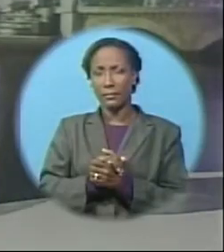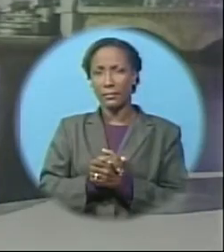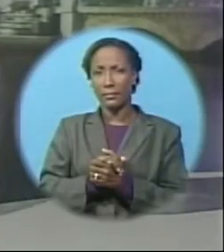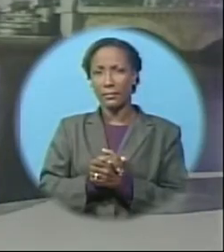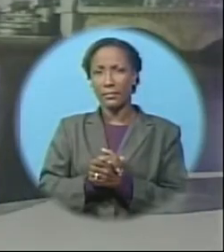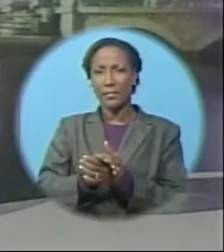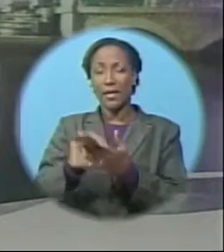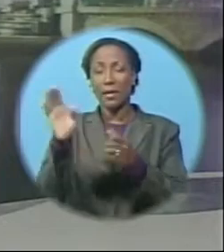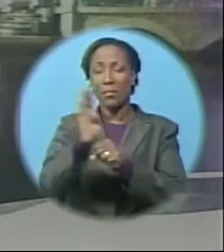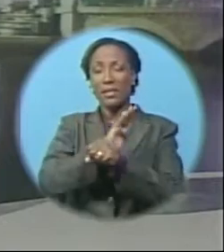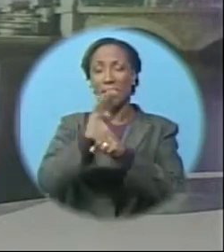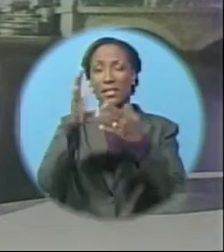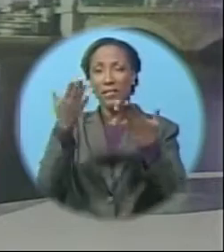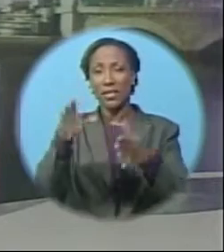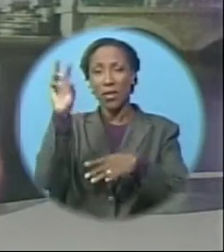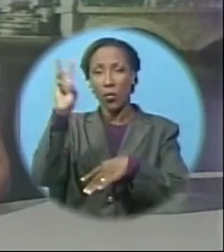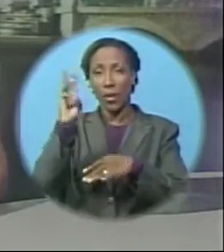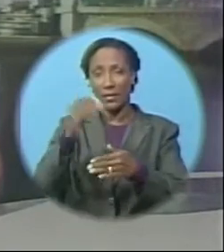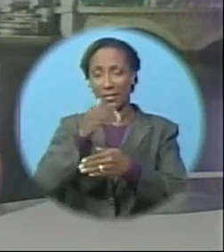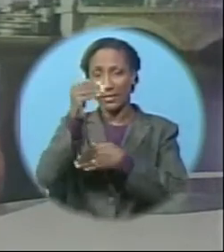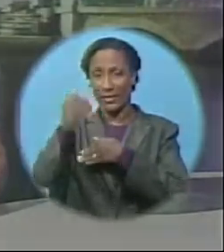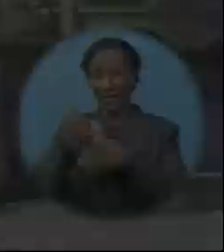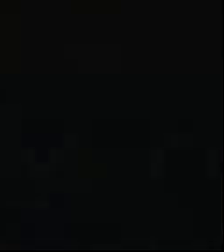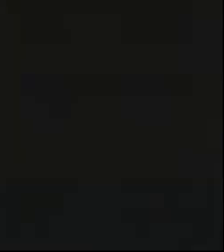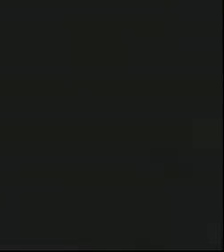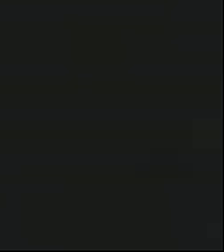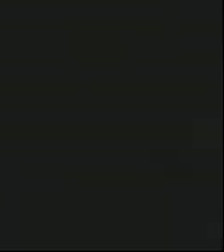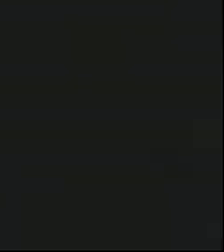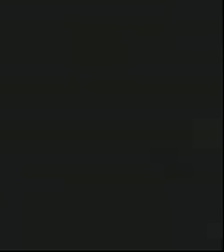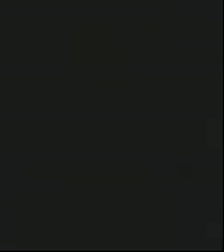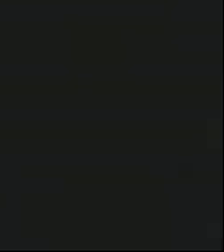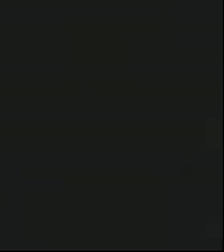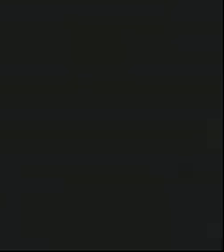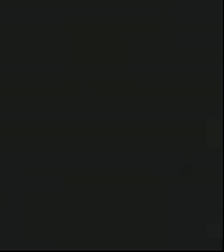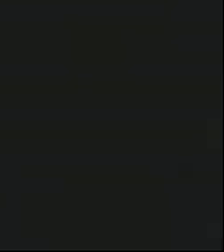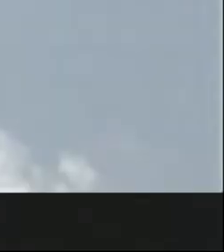And that's business. The weather is up next.